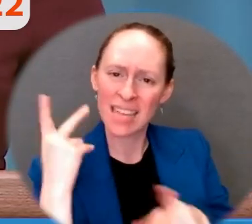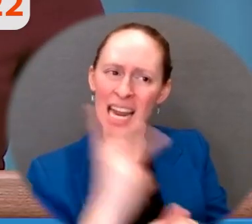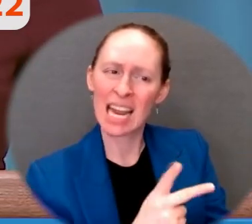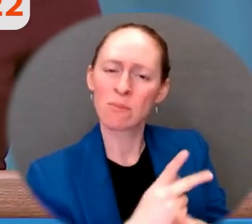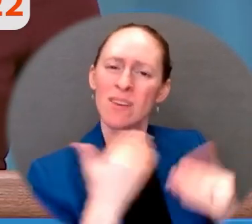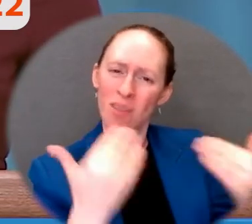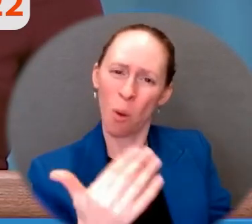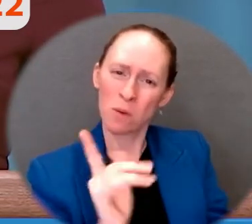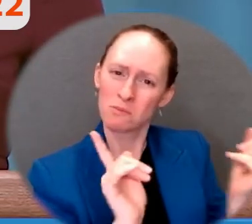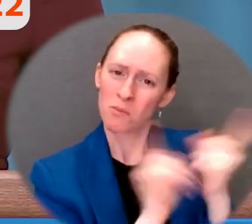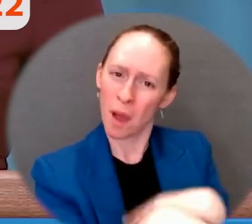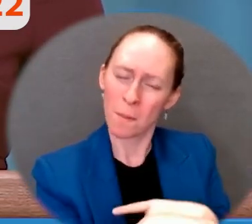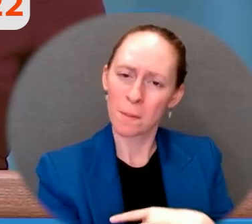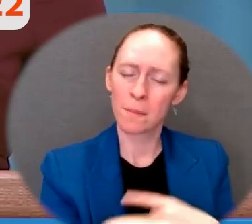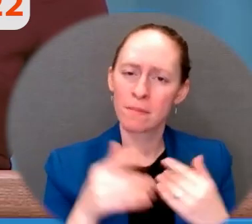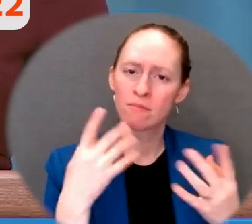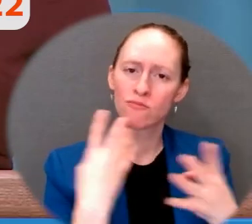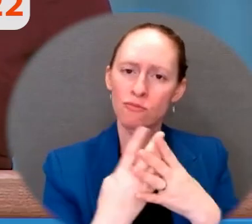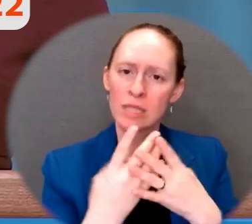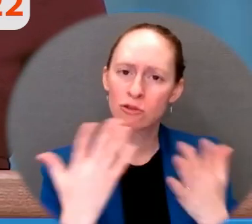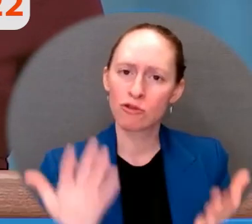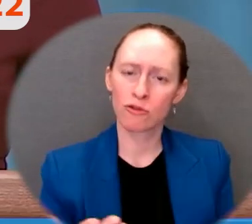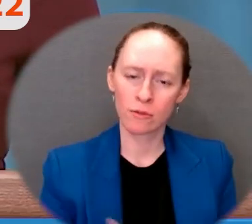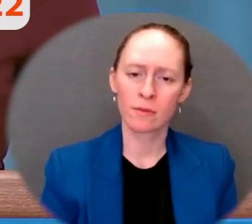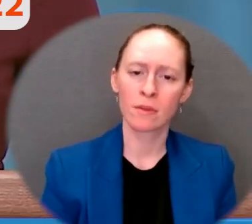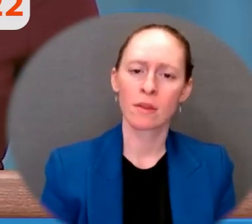Brittney. He's going to continue to make sure that we secure Paul Whelan's return.